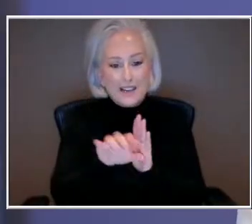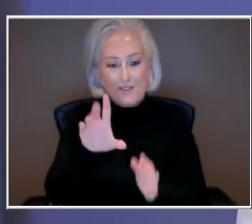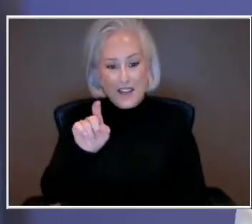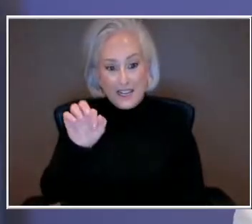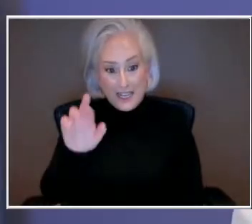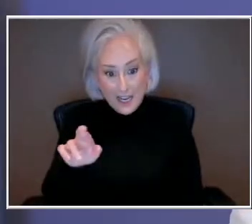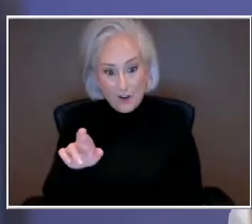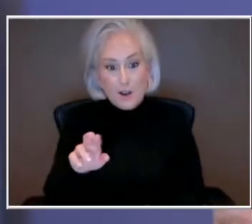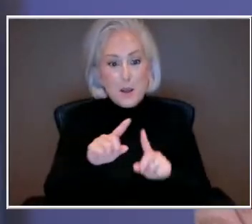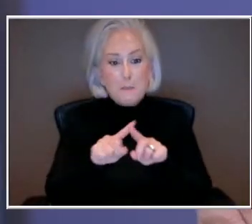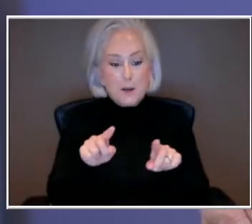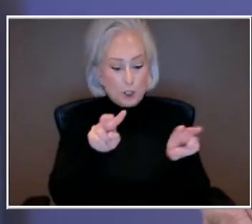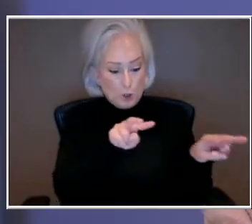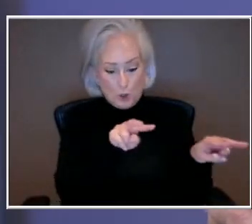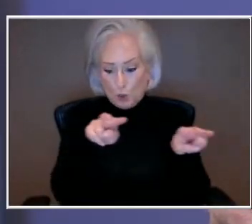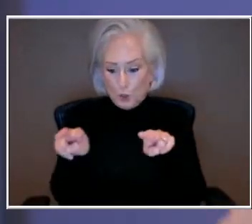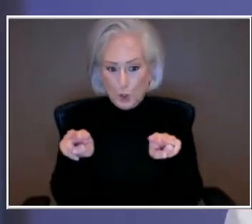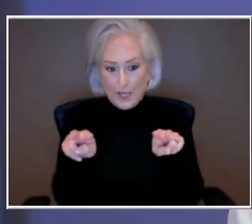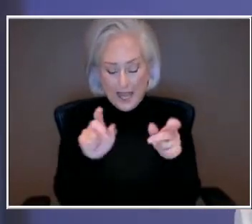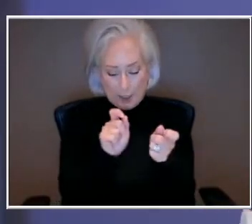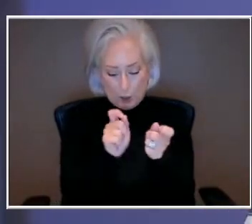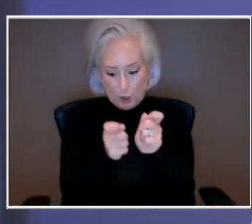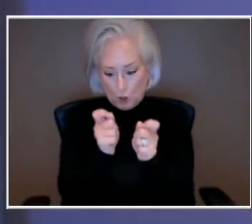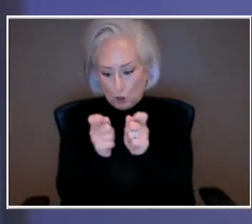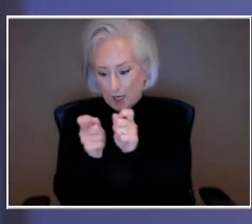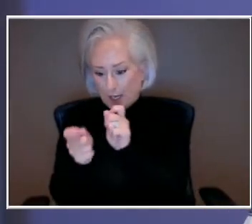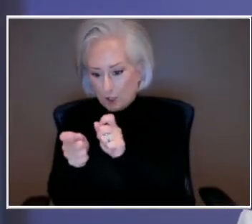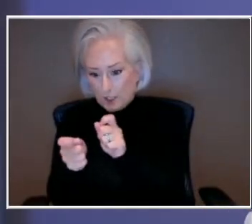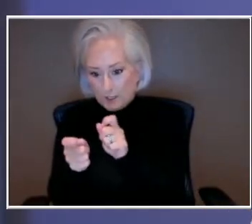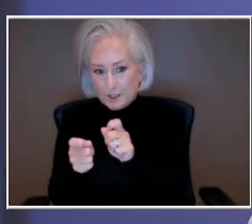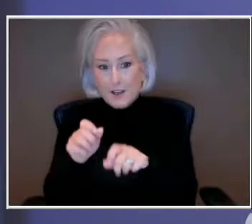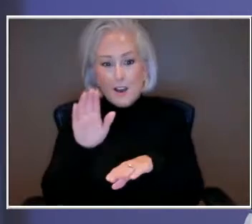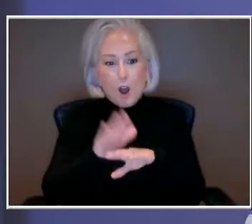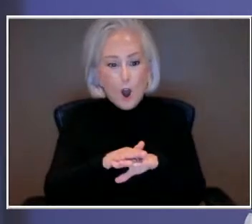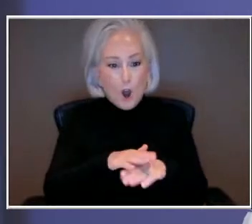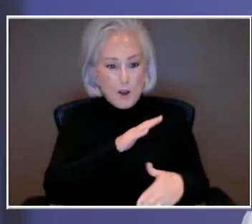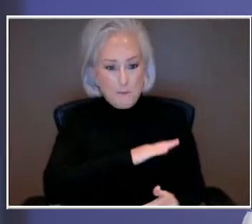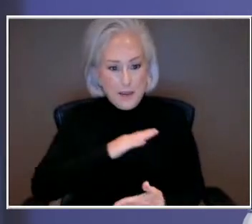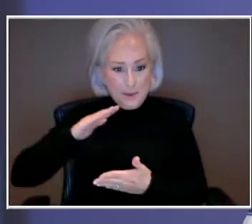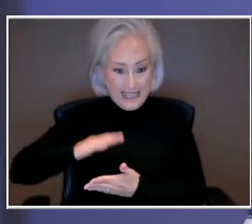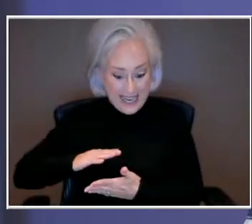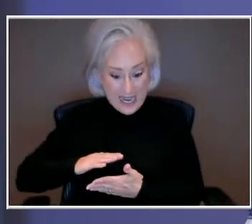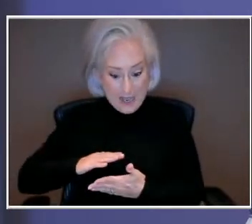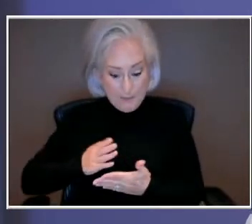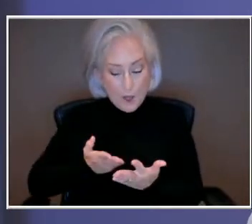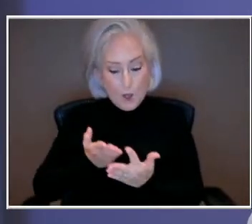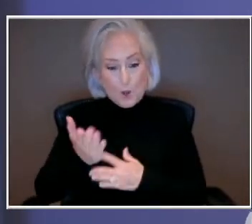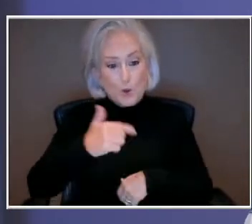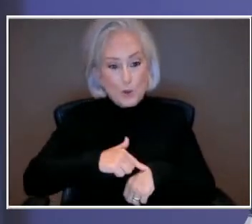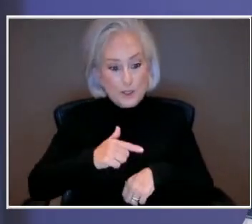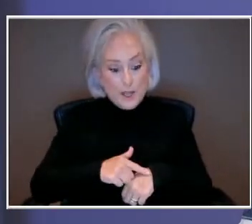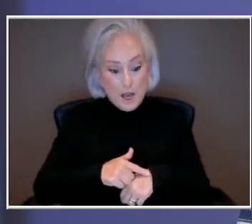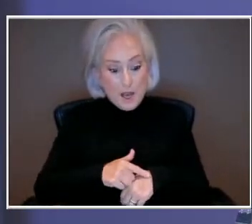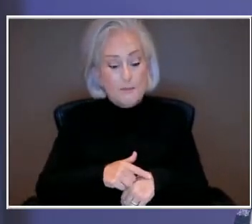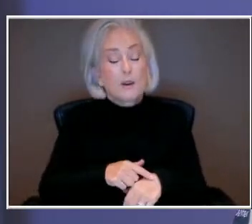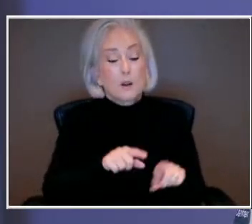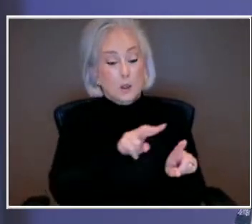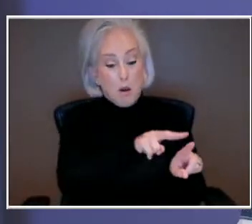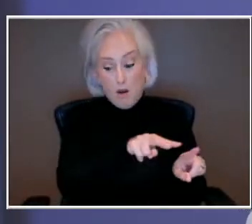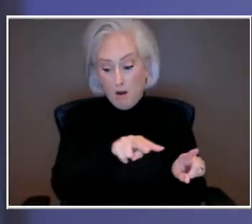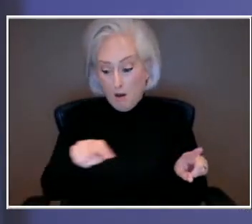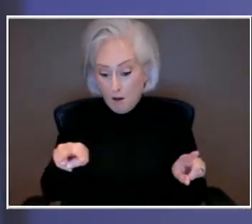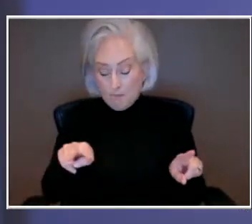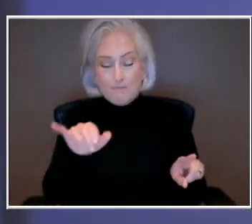in the mammograms over time that can tell you this woman is at high risk, and maybe that risk is